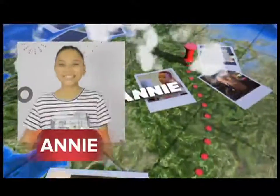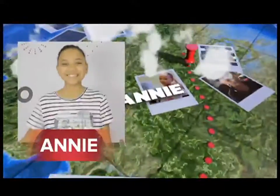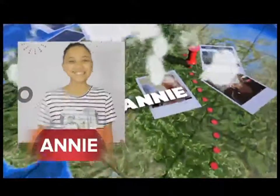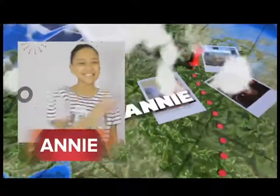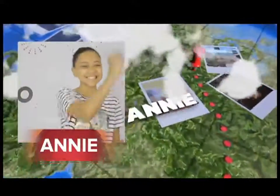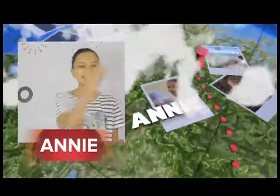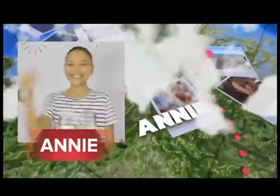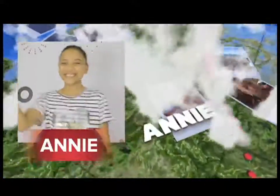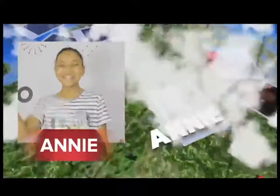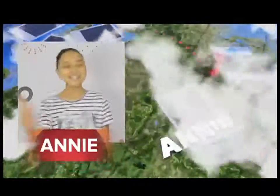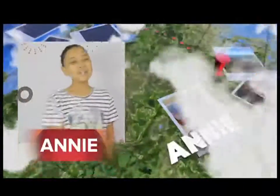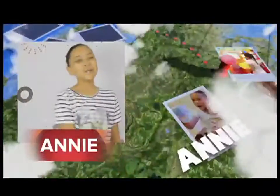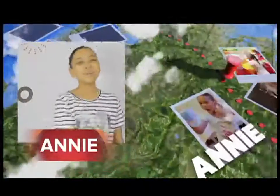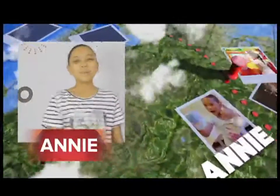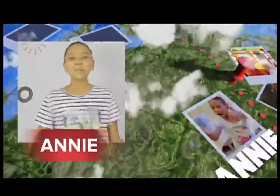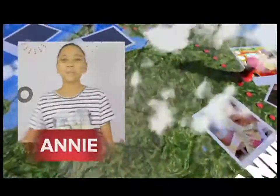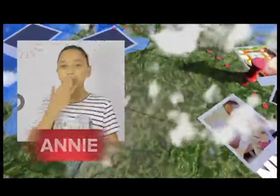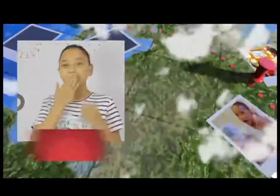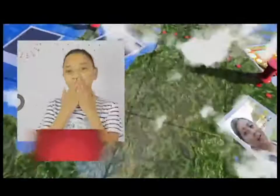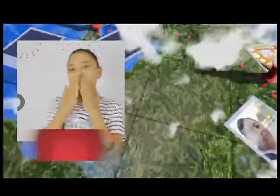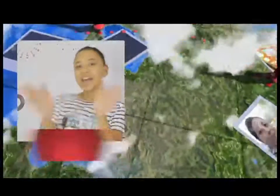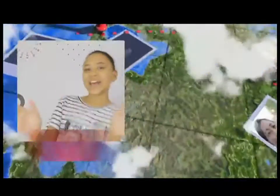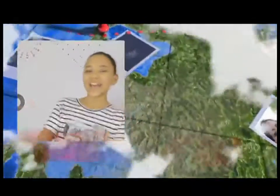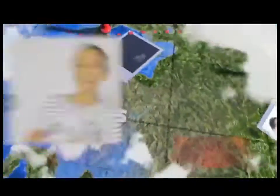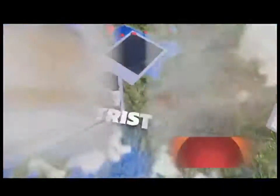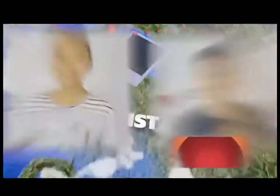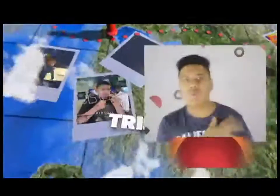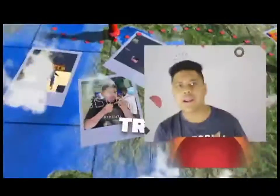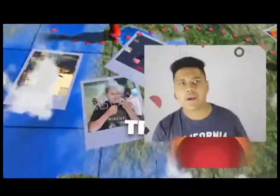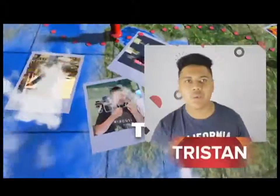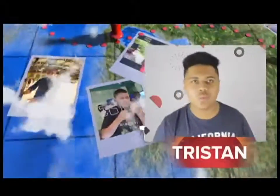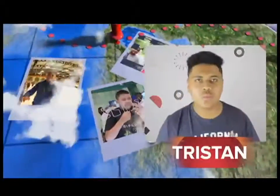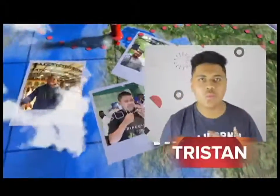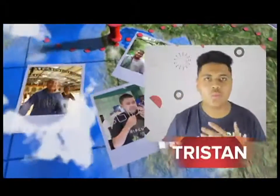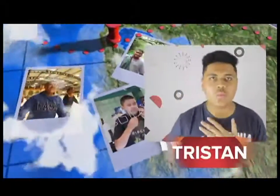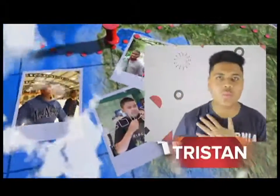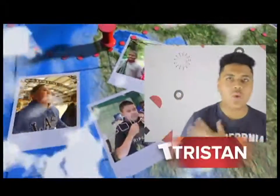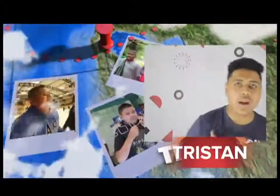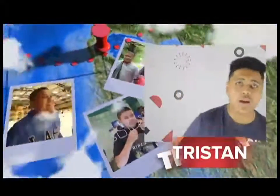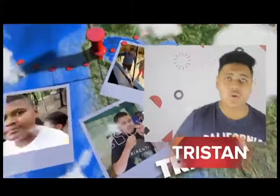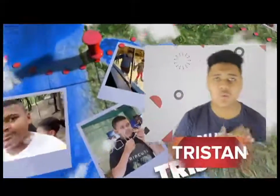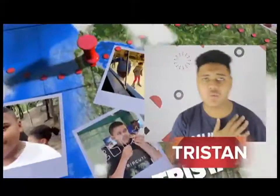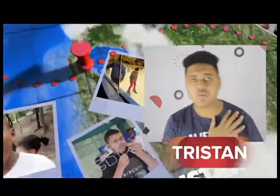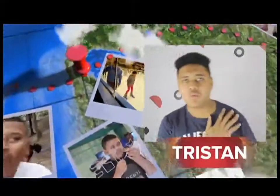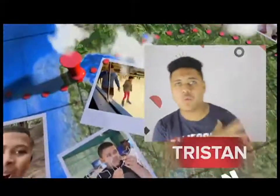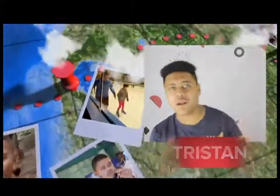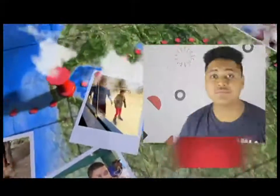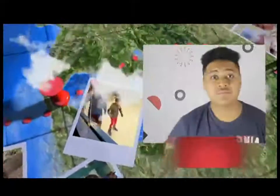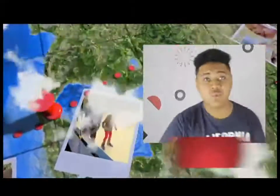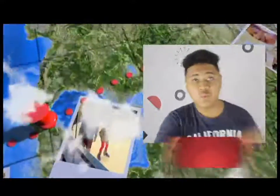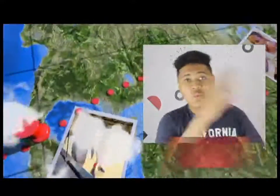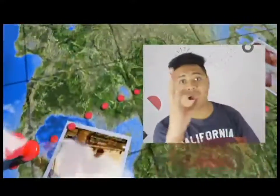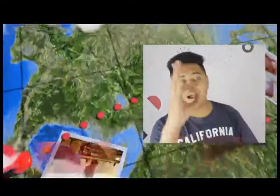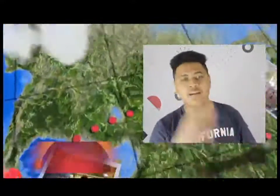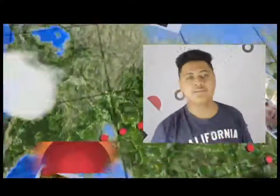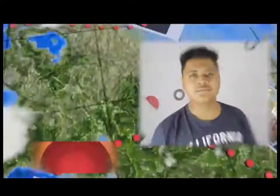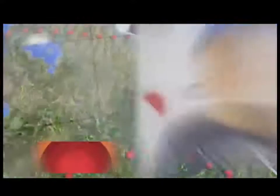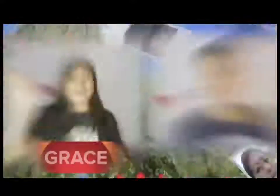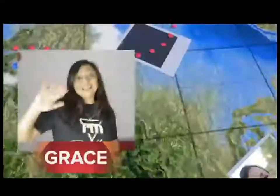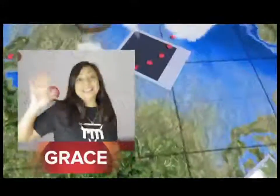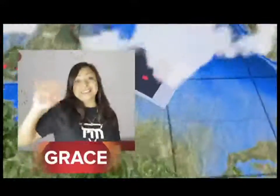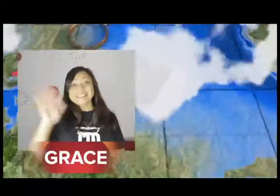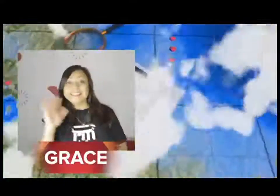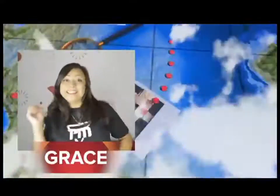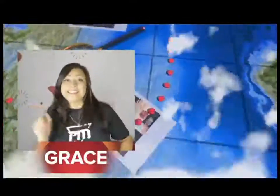Early this morning, woke up holding my head, hearing my heartbeat all night